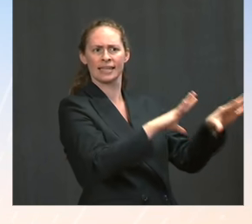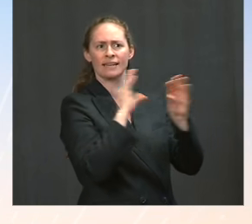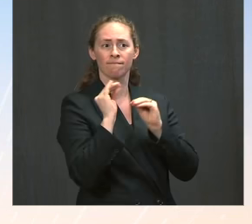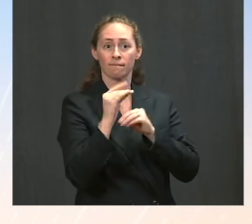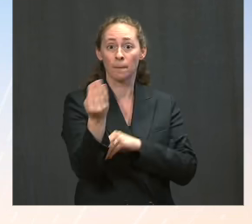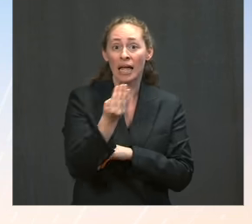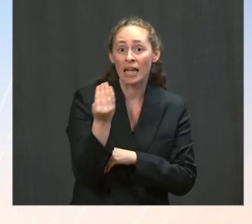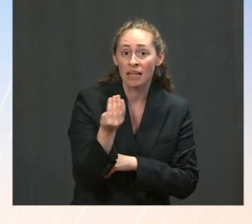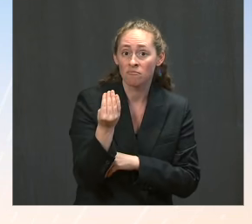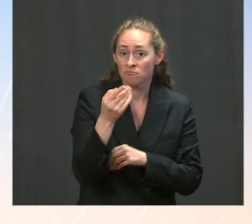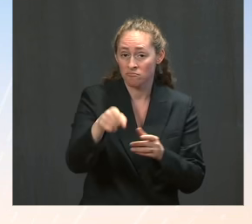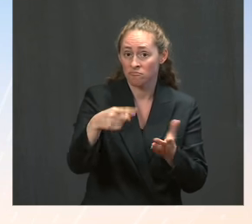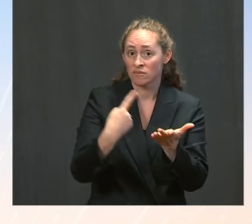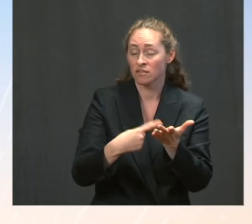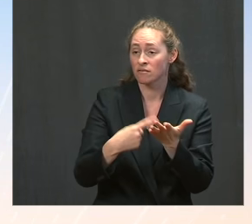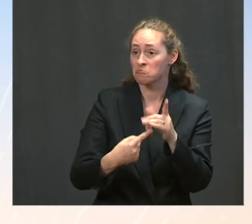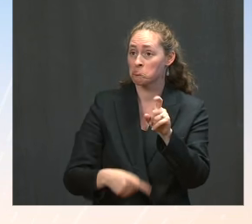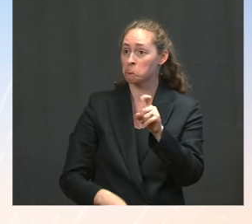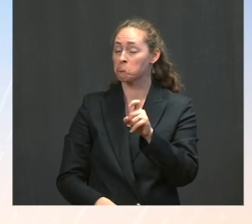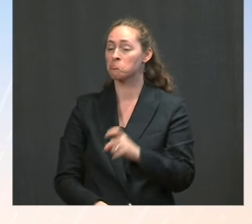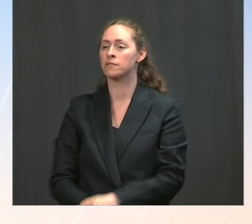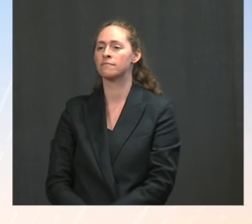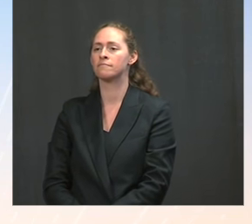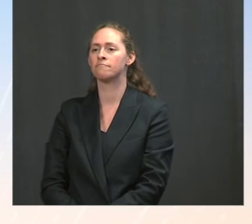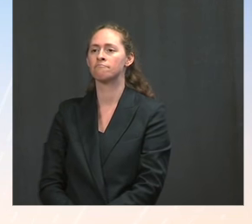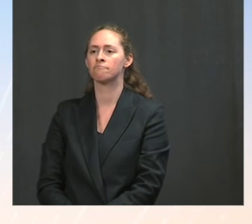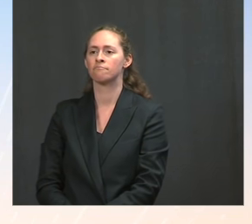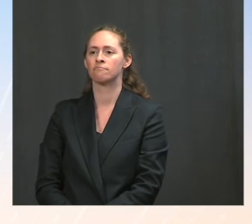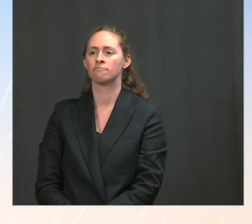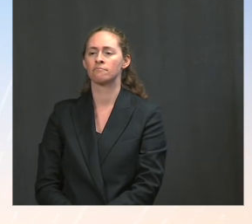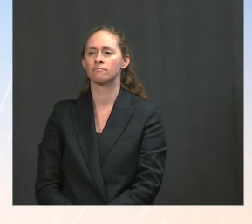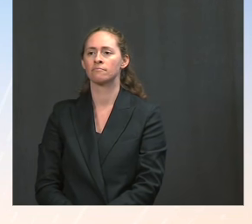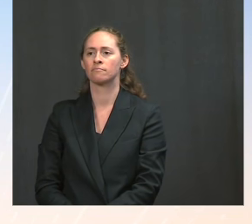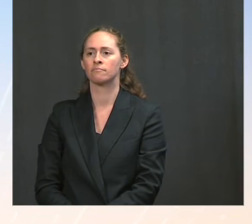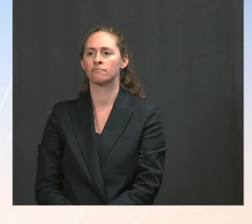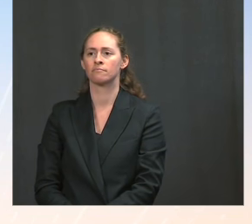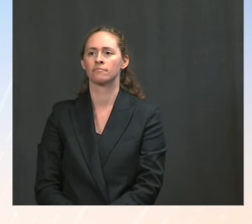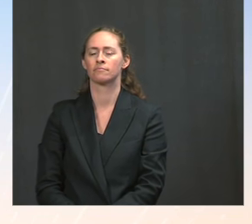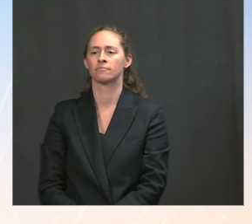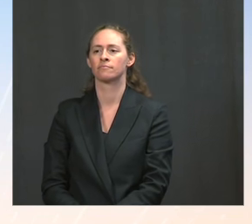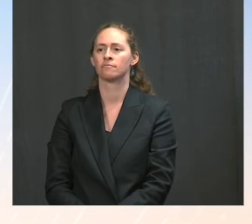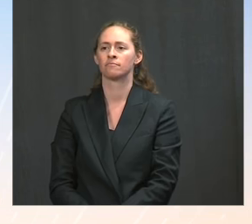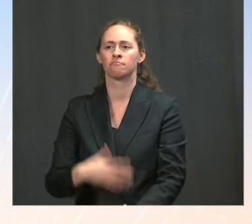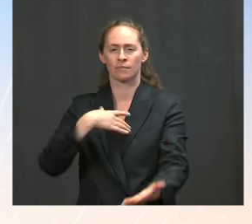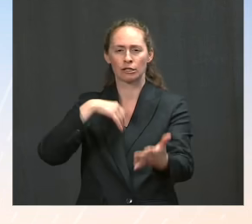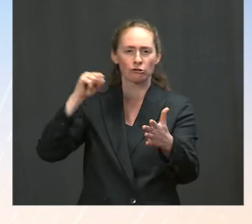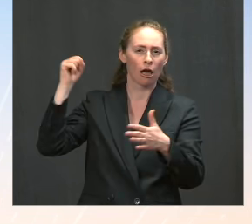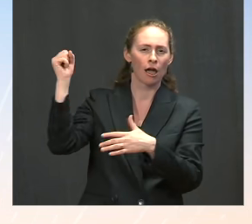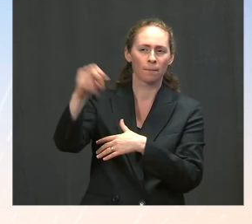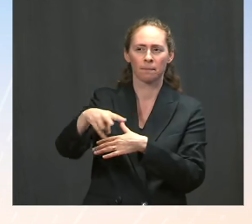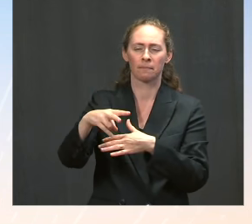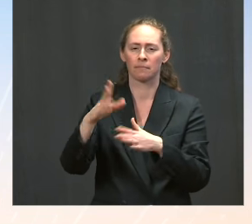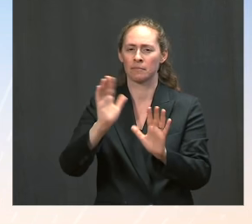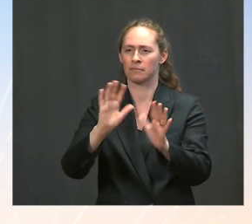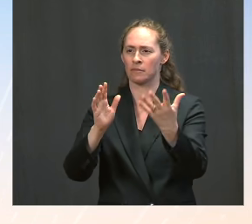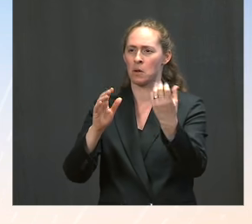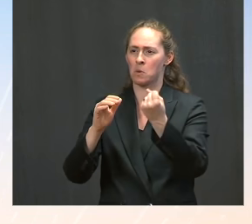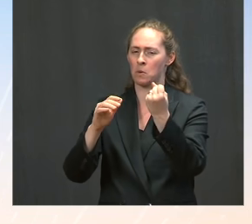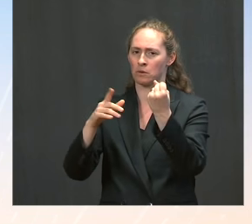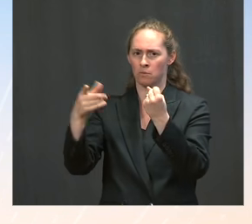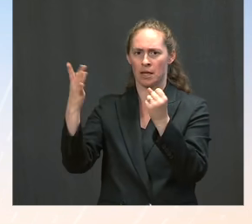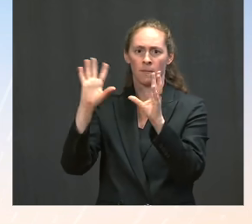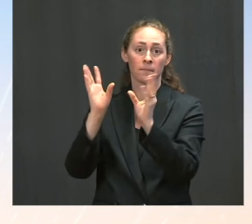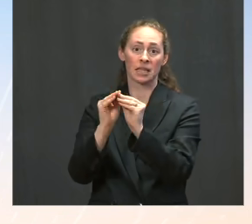Well, I'm not going to get too far ahead of the meeting, which won't surprise you, but I will tell you that, I will remind you, I should say, as Prime Minister Khatami